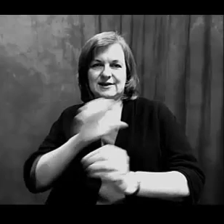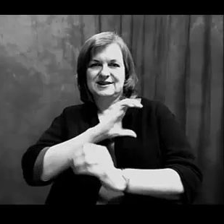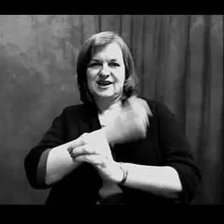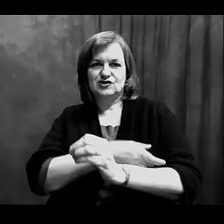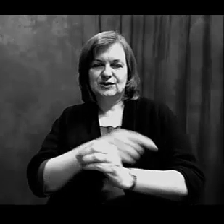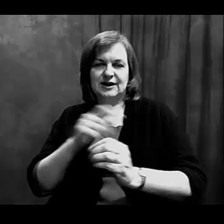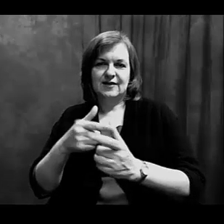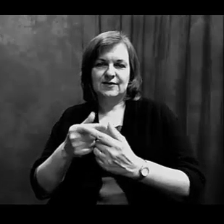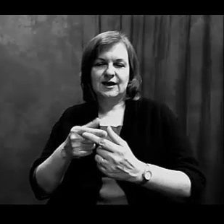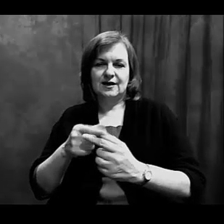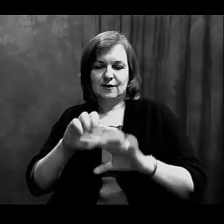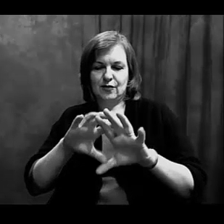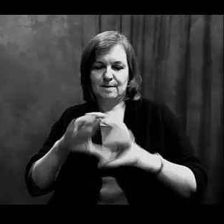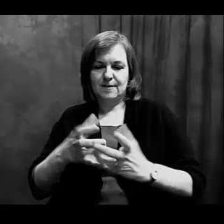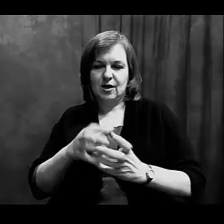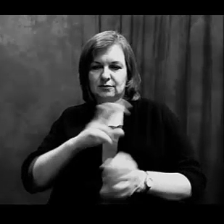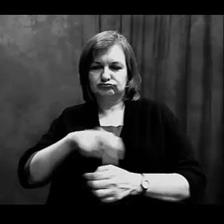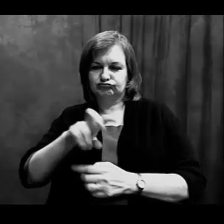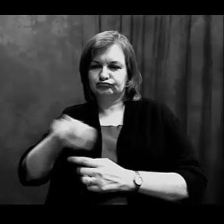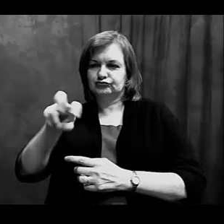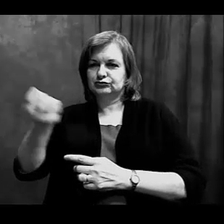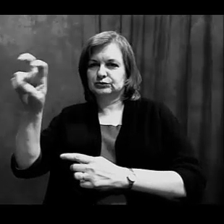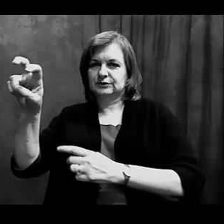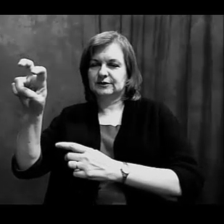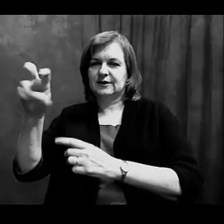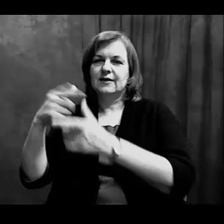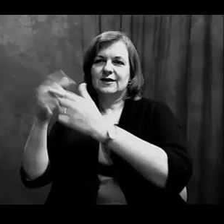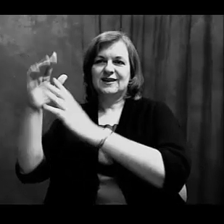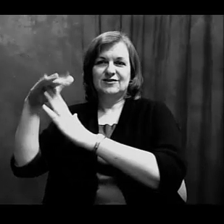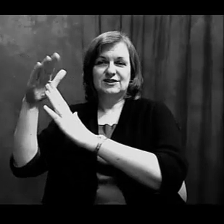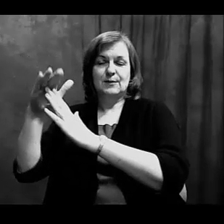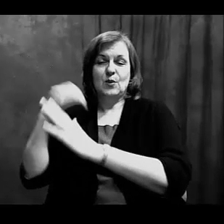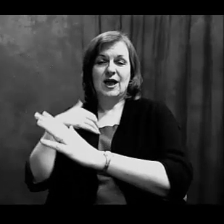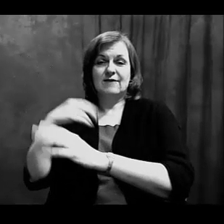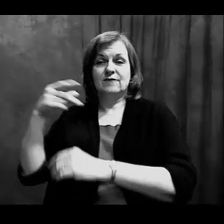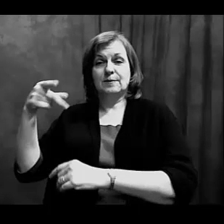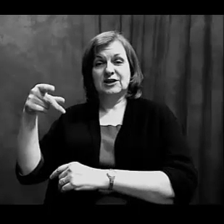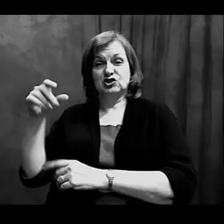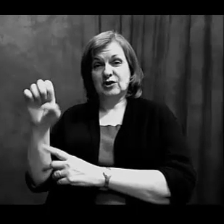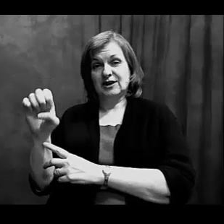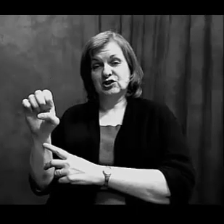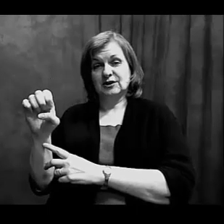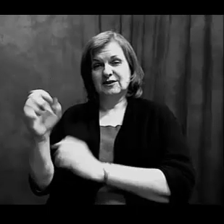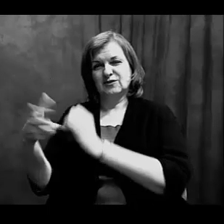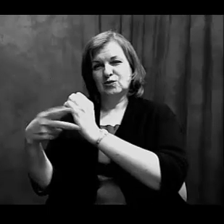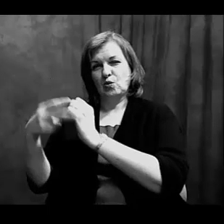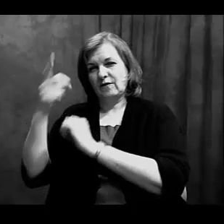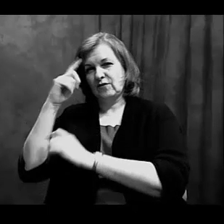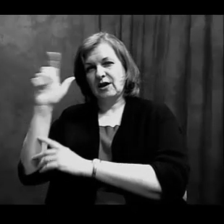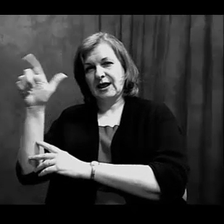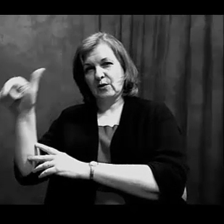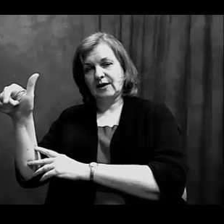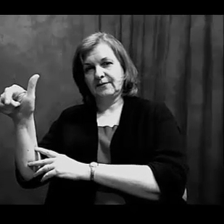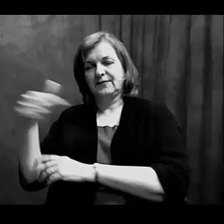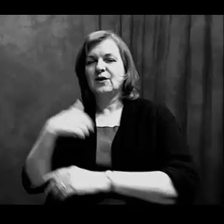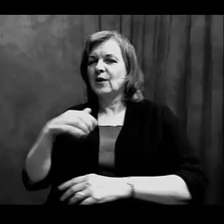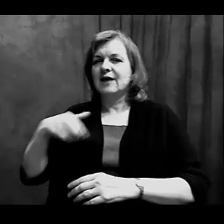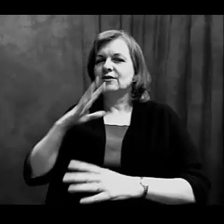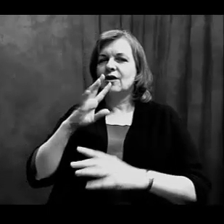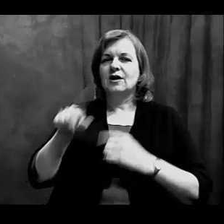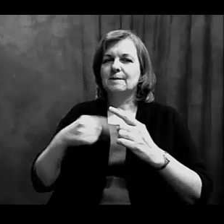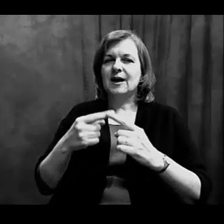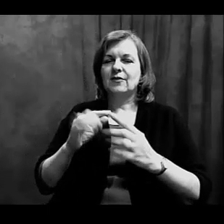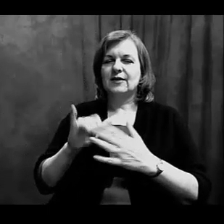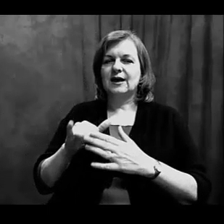going to add energy to it so that we can have stored energy or potential energy for later on. So we haven't gotten